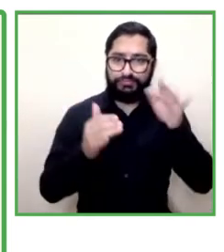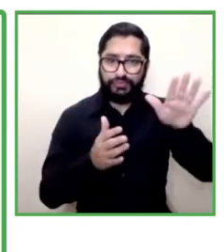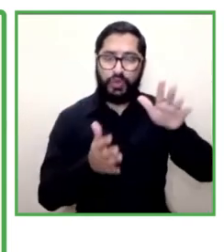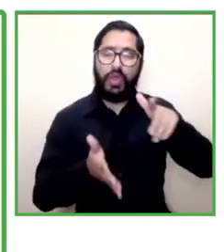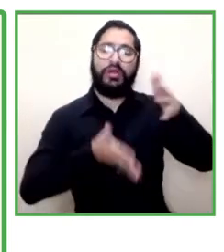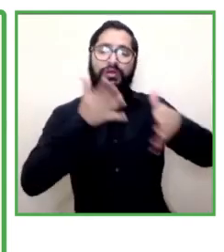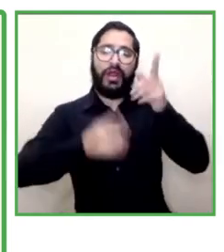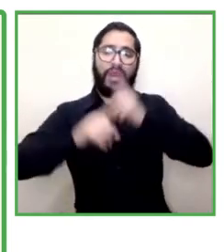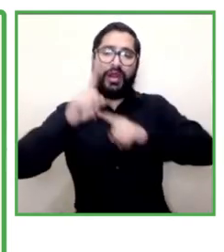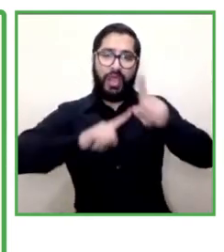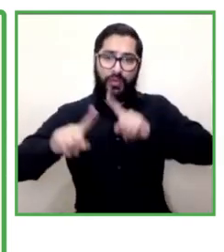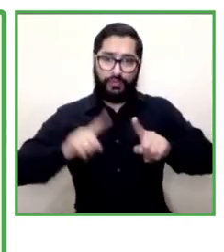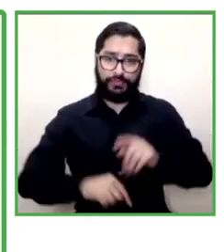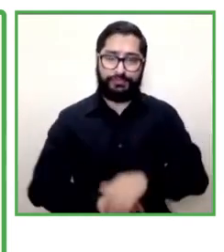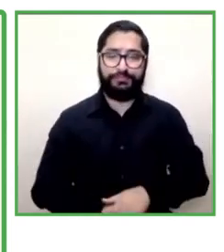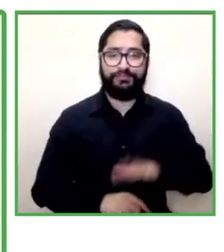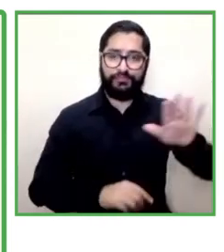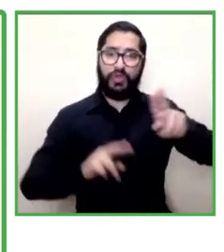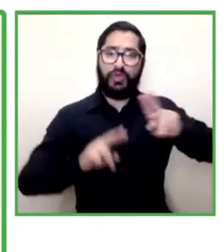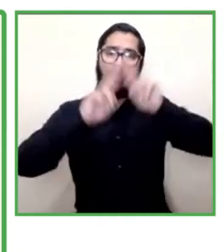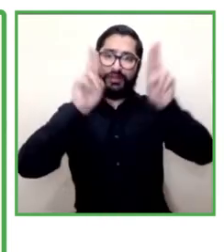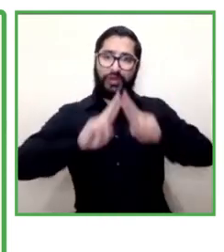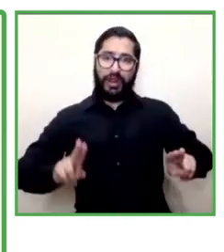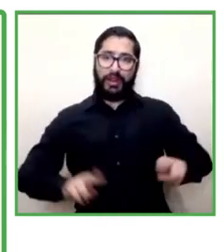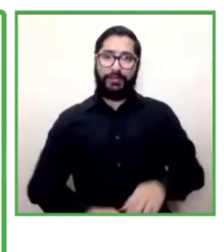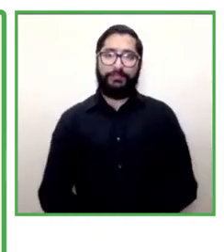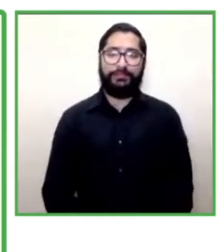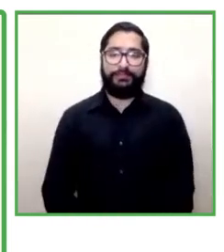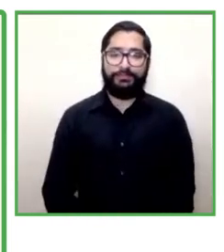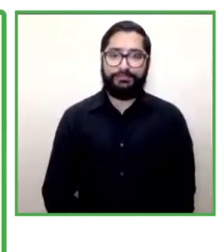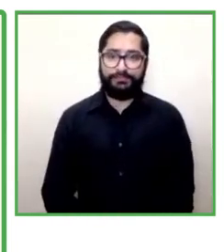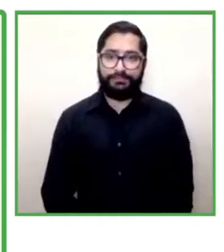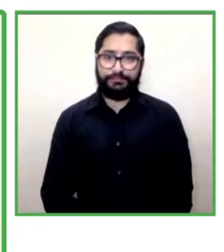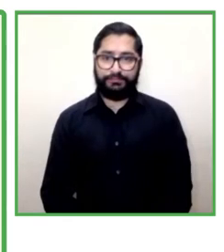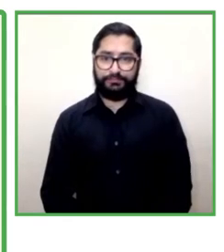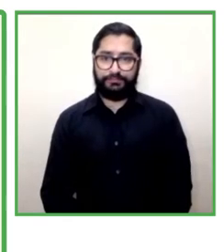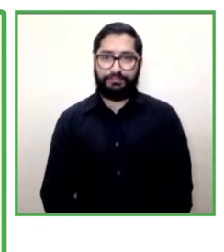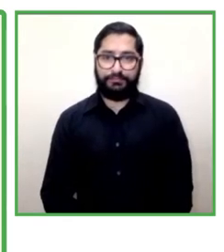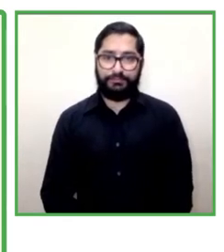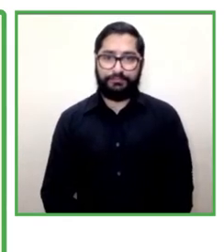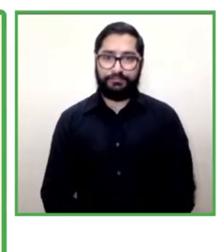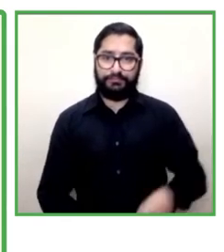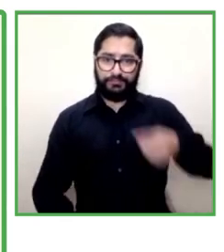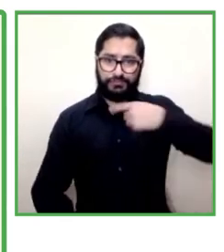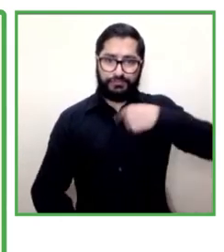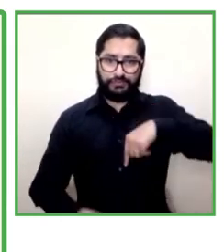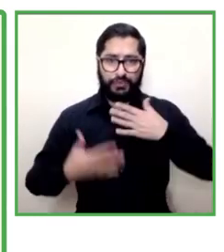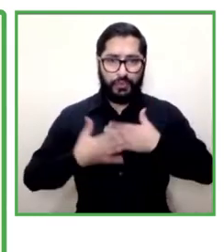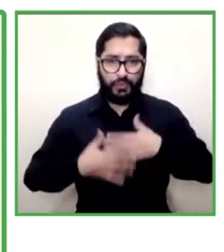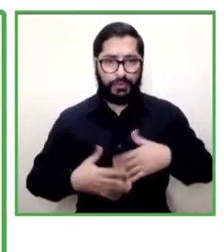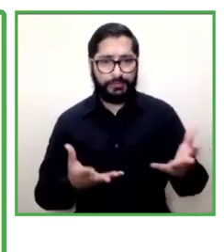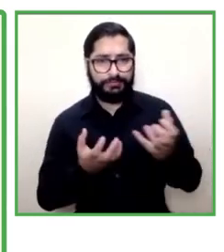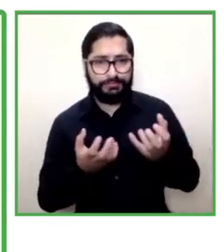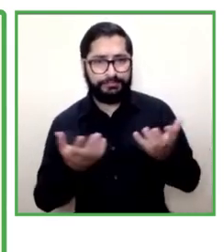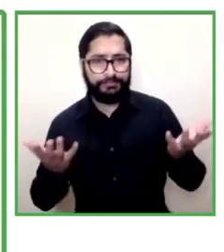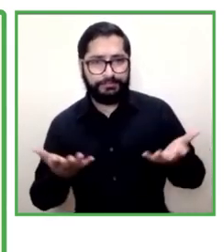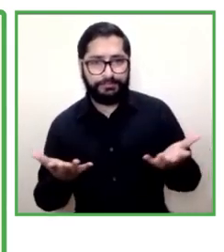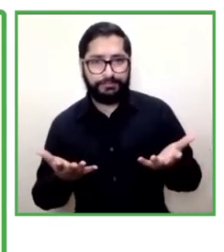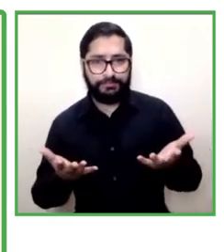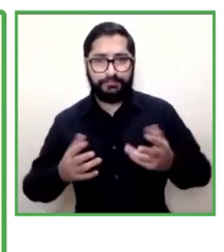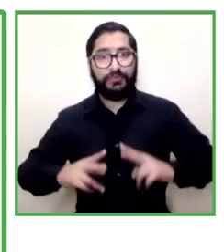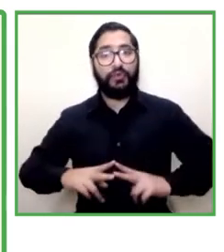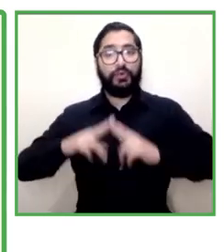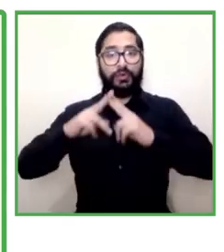And we are building in artificial intelligence to try to nug down exactly what the user has